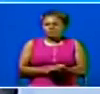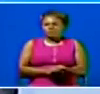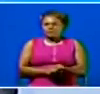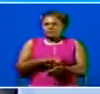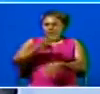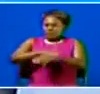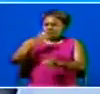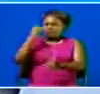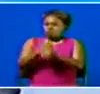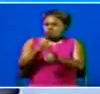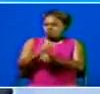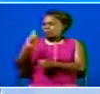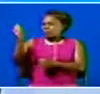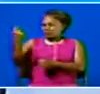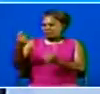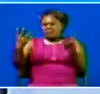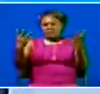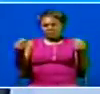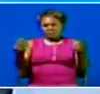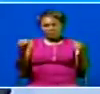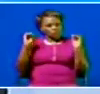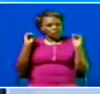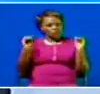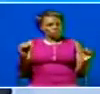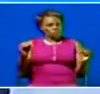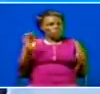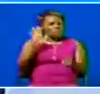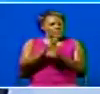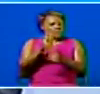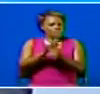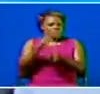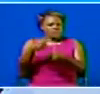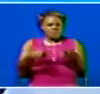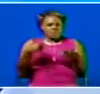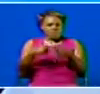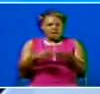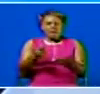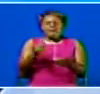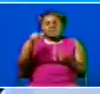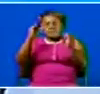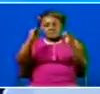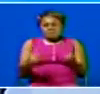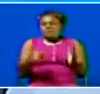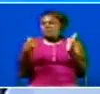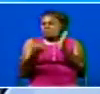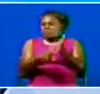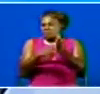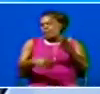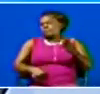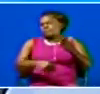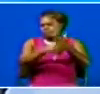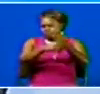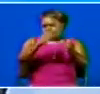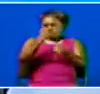Keeping a job in Kenya is very hard, and it has been so far for many decades. But a new problem has arisen, which is adding to the pain of job